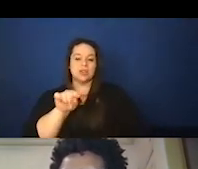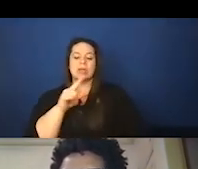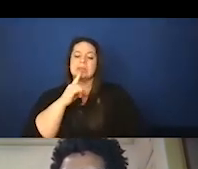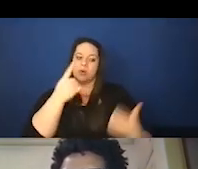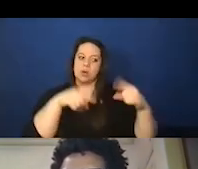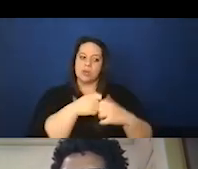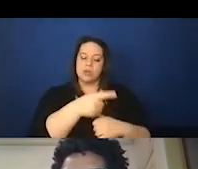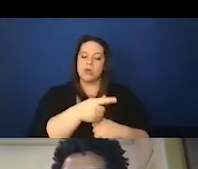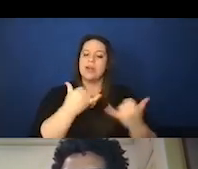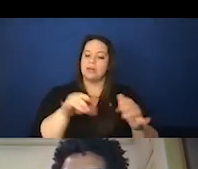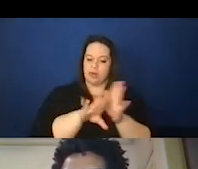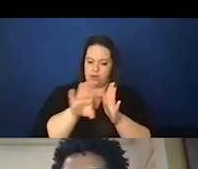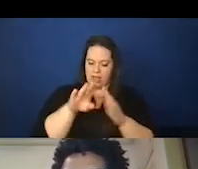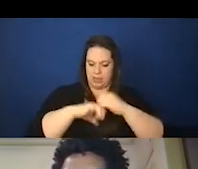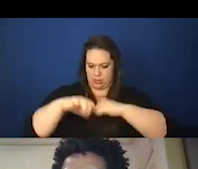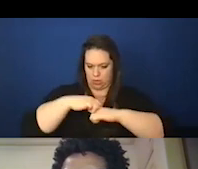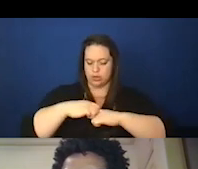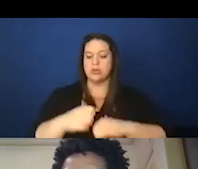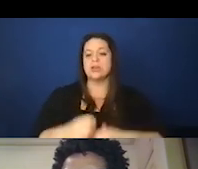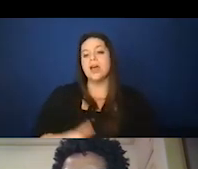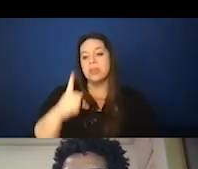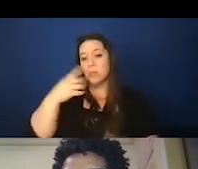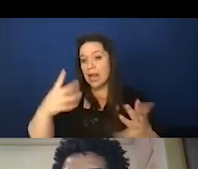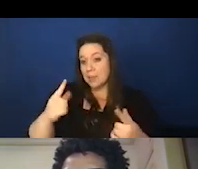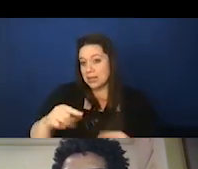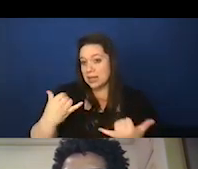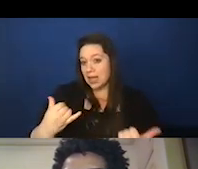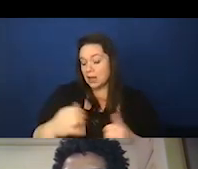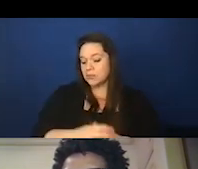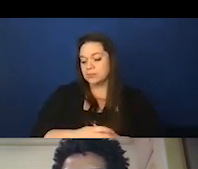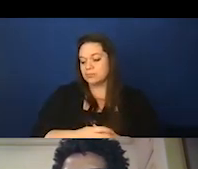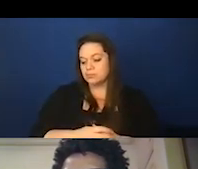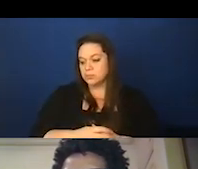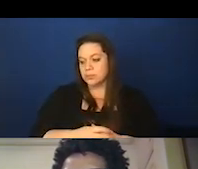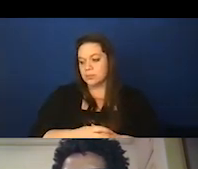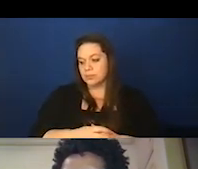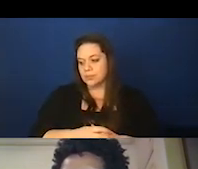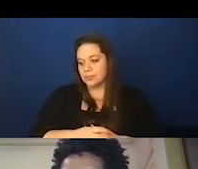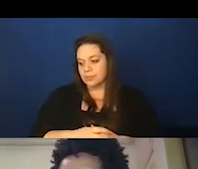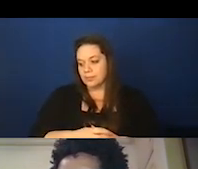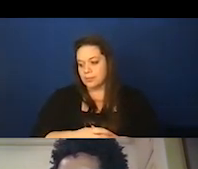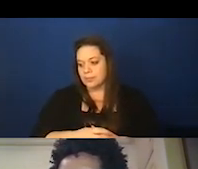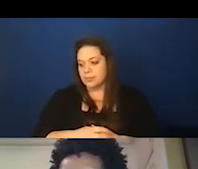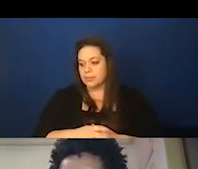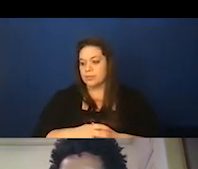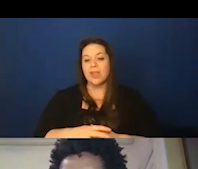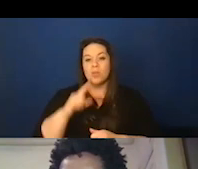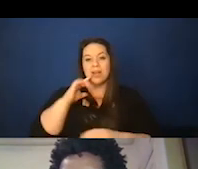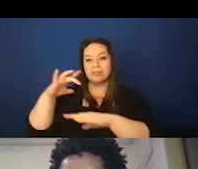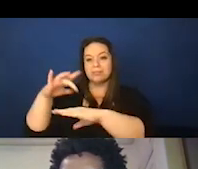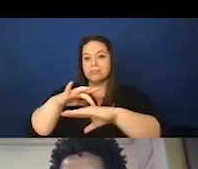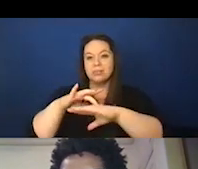the infrastructures. I think what's happened now is you haven't really gone it after the doctors. So community doctors almost